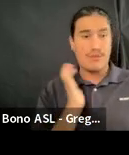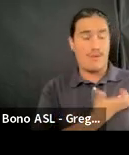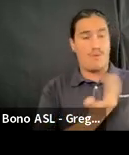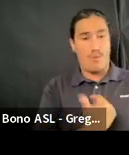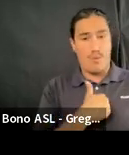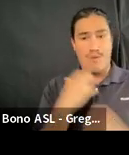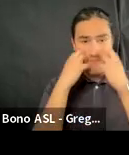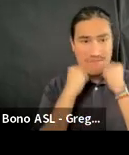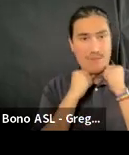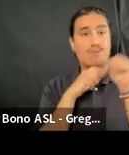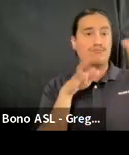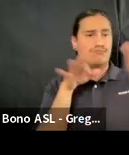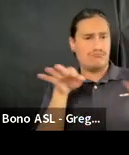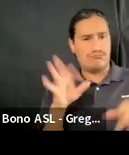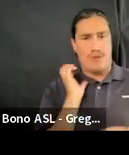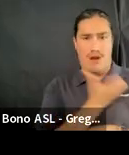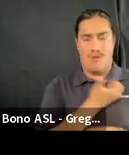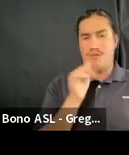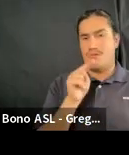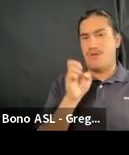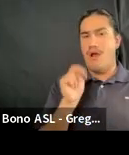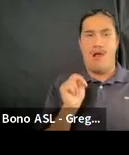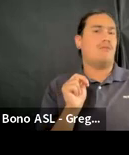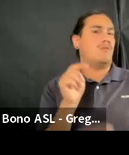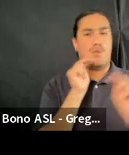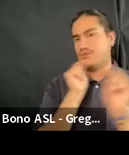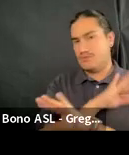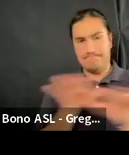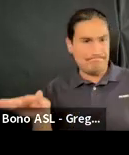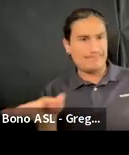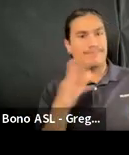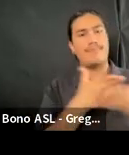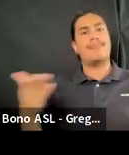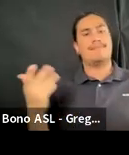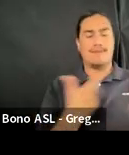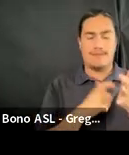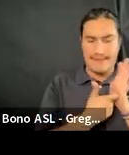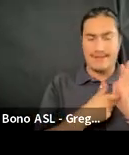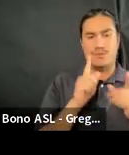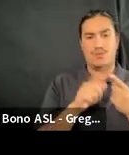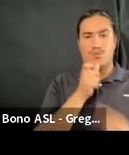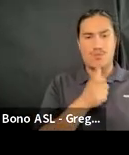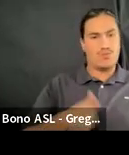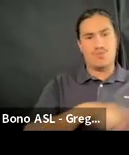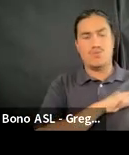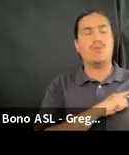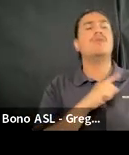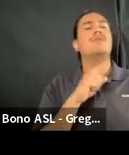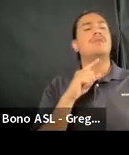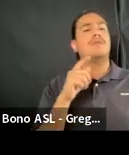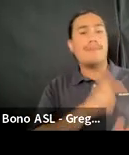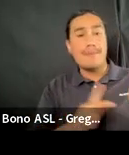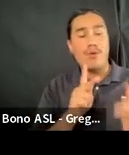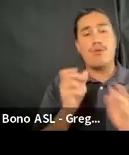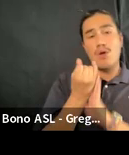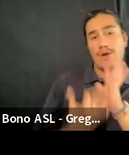values are an articulation of our non-negotiables, those things that are key to who we are as people and who we are as artists,